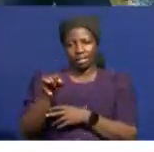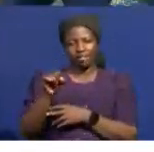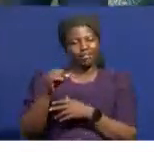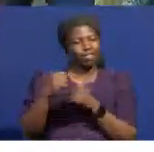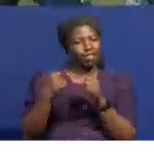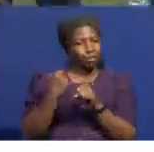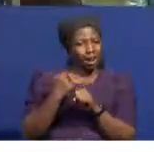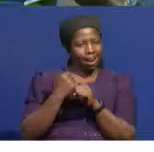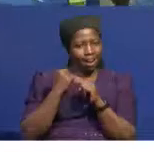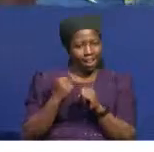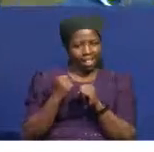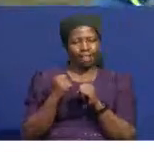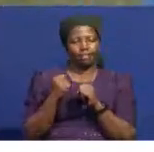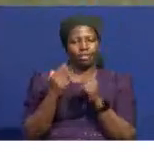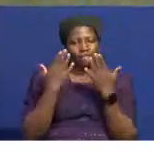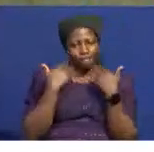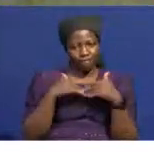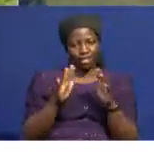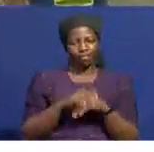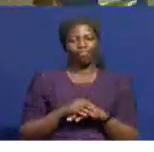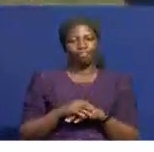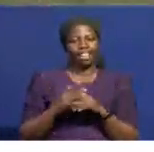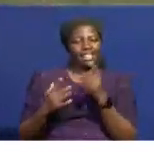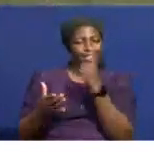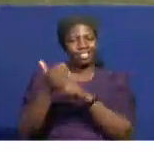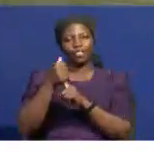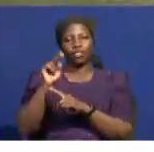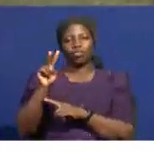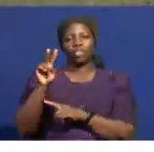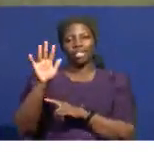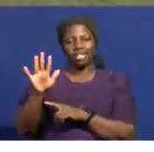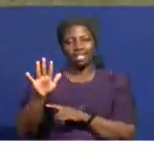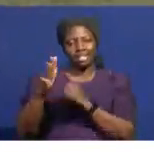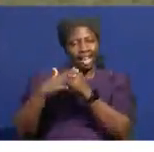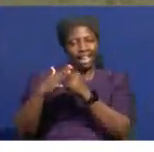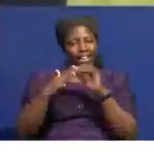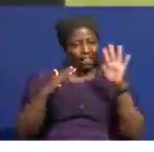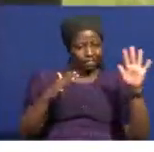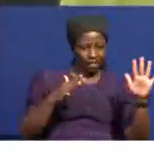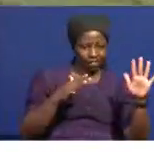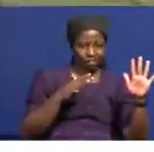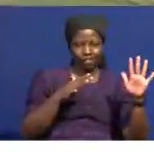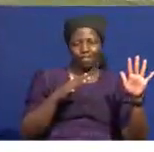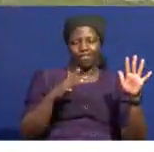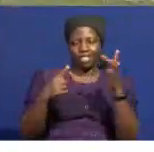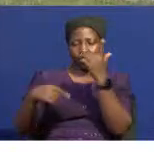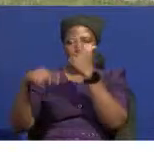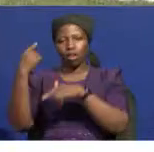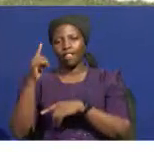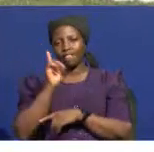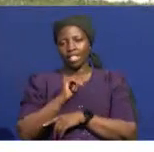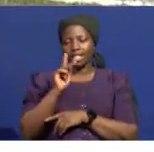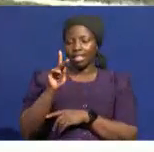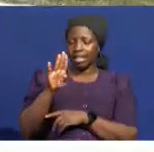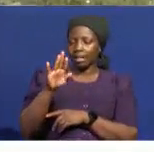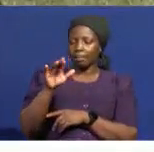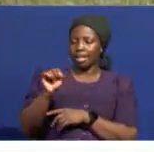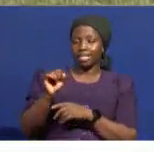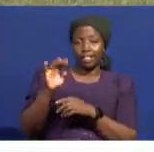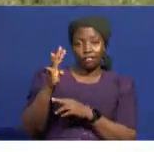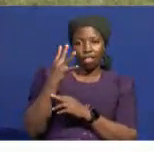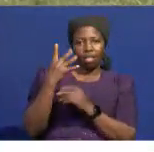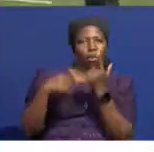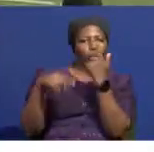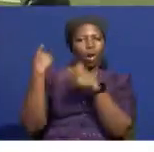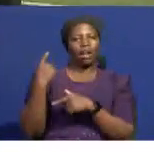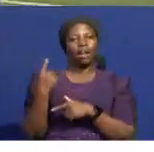to complete the Kenya Cup three-peat thanks to a 29-5 victory over KCB to retain the title. This was Kabras' fourth title and